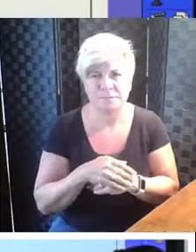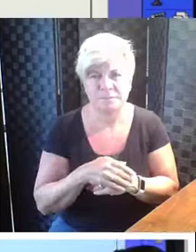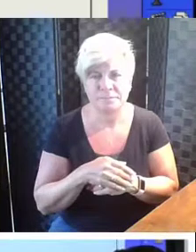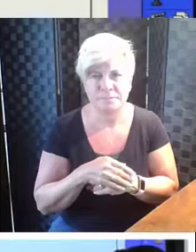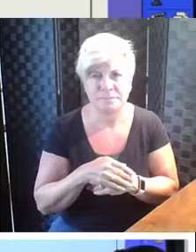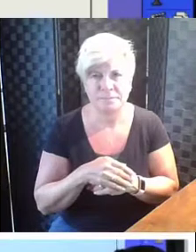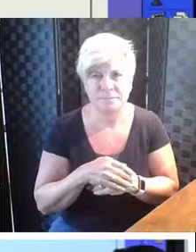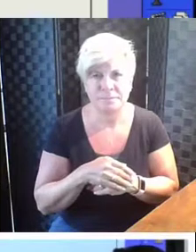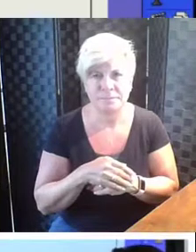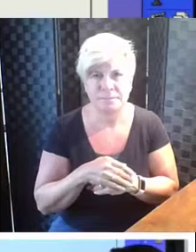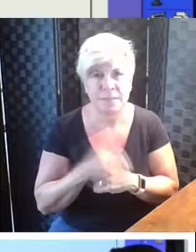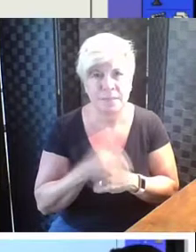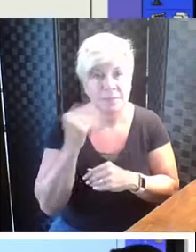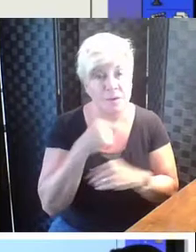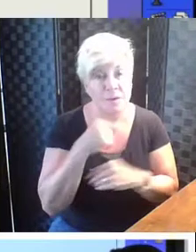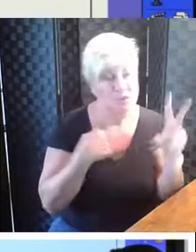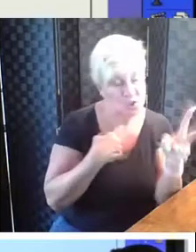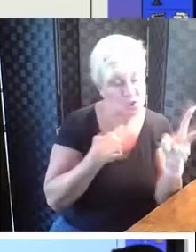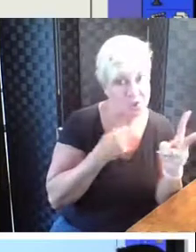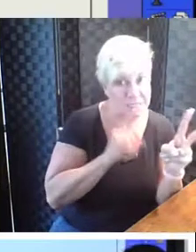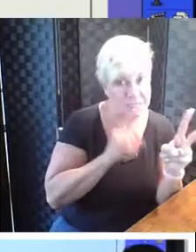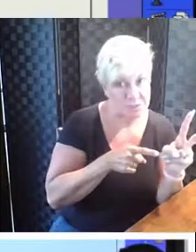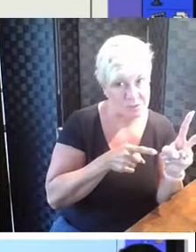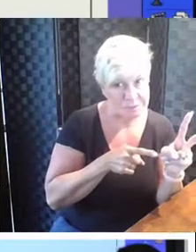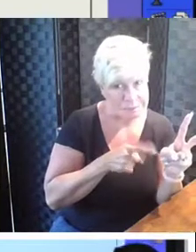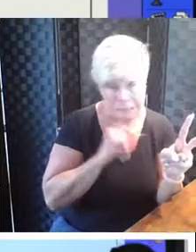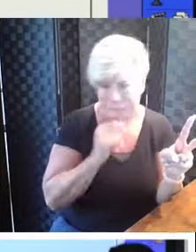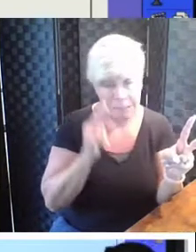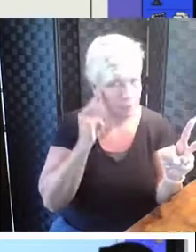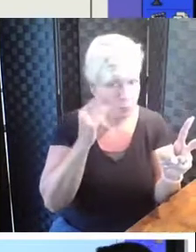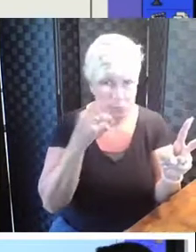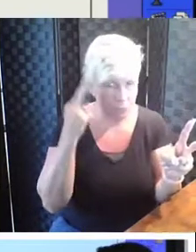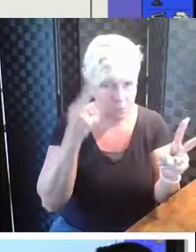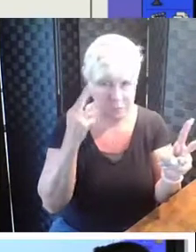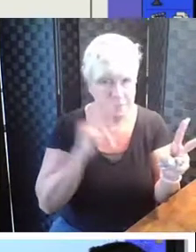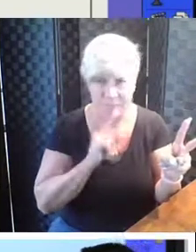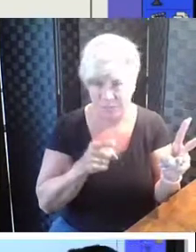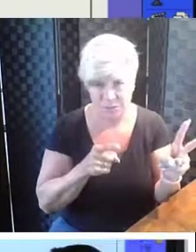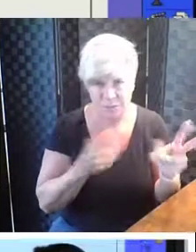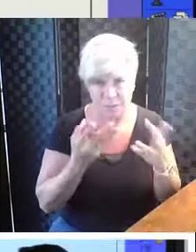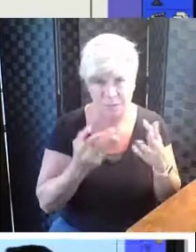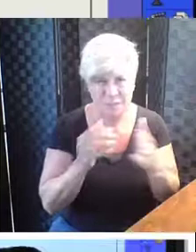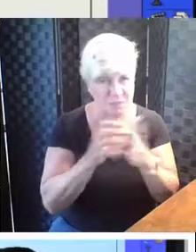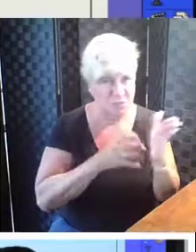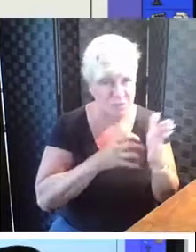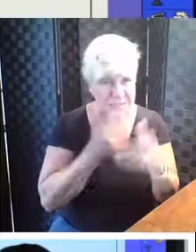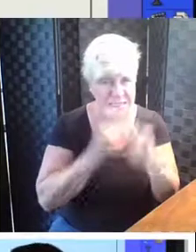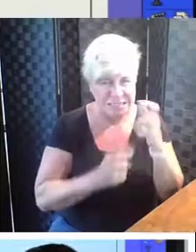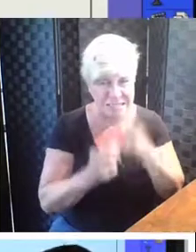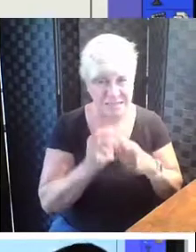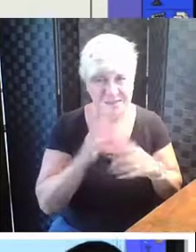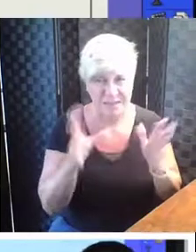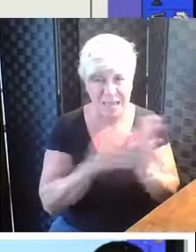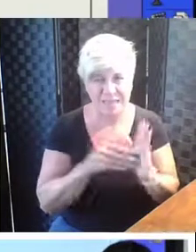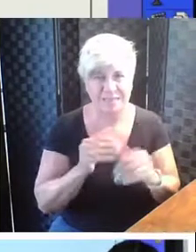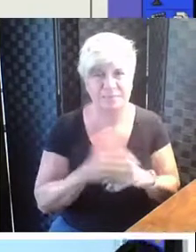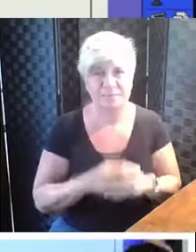answer. Now, if you got 2, that wouldn't be a reasonable answer. You may have subtracted instead of